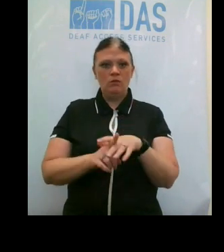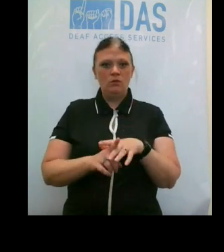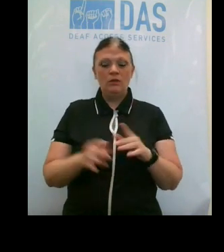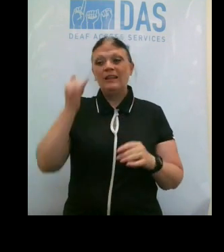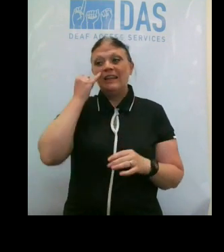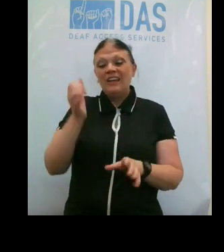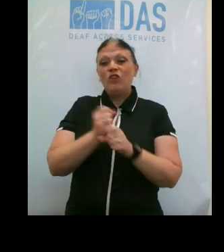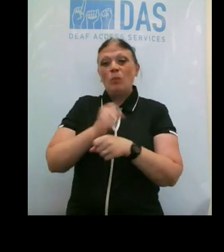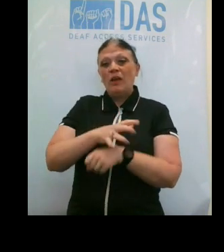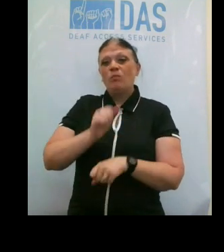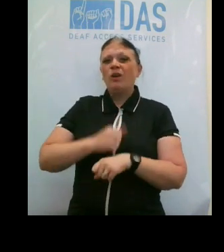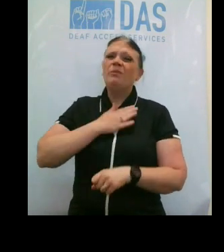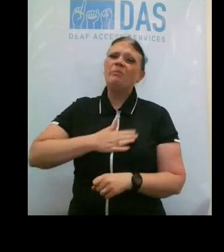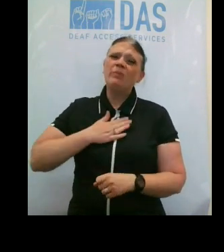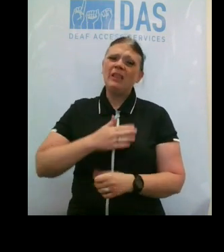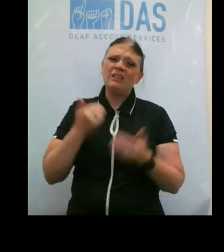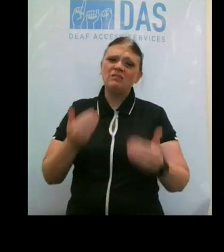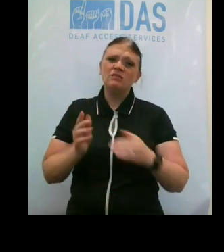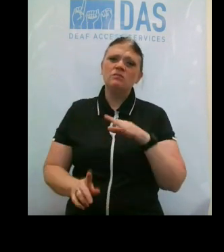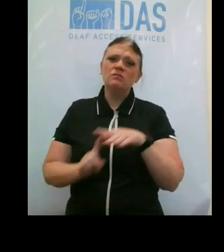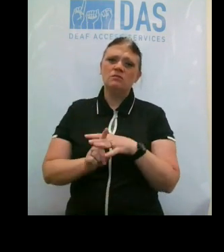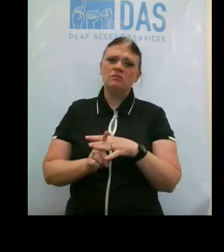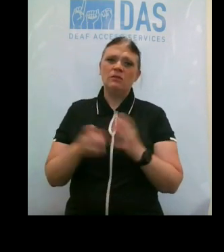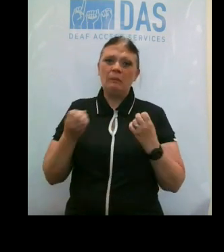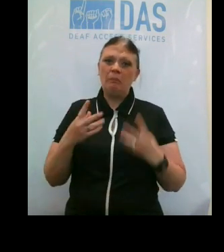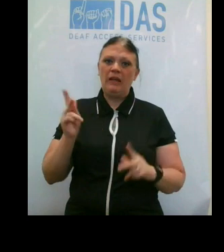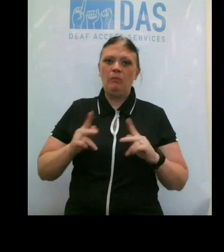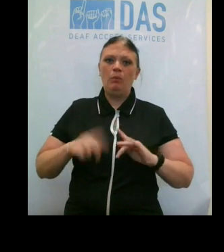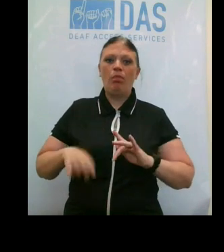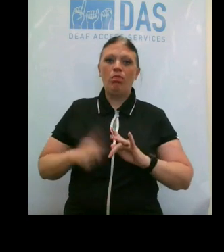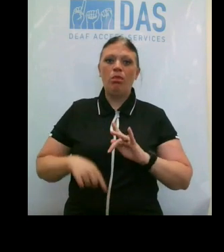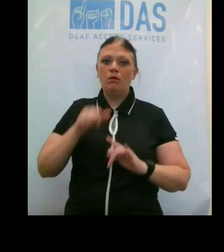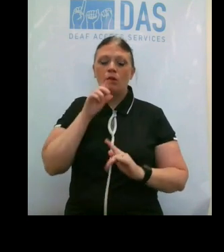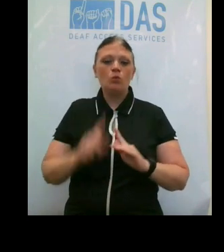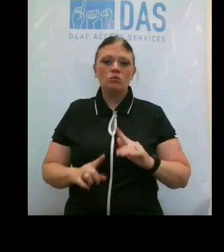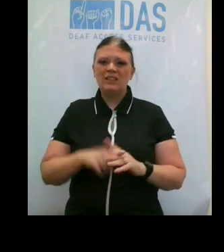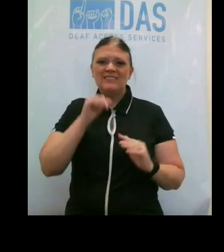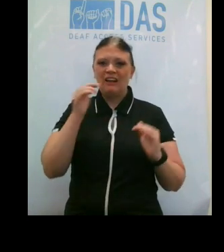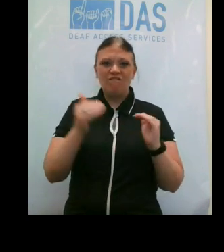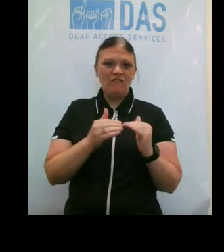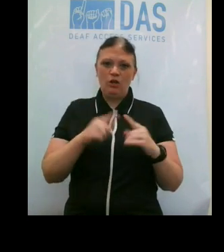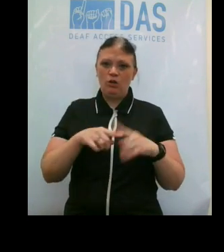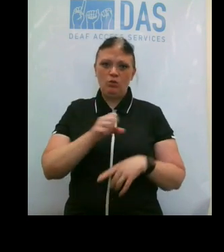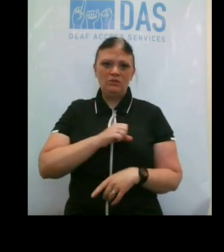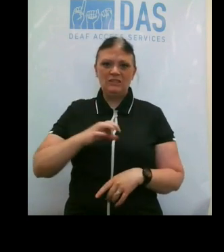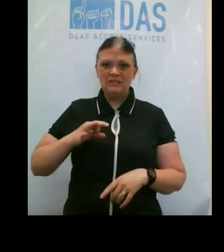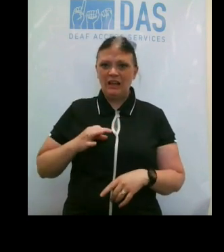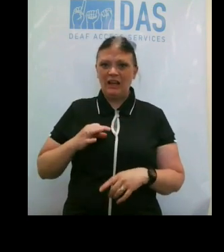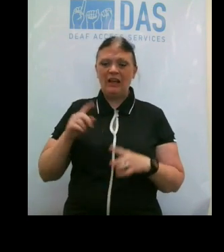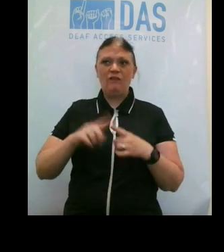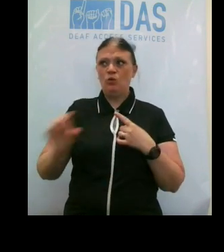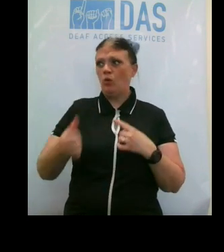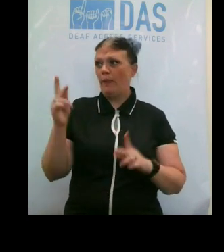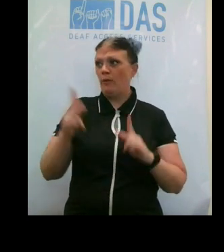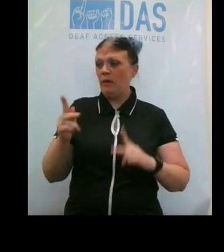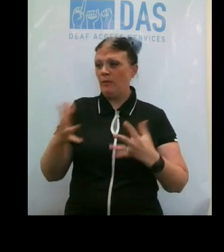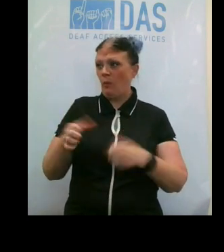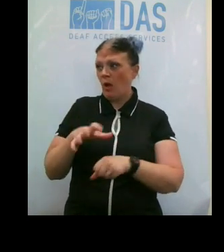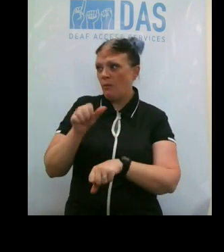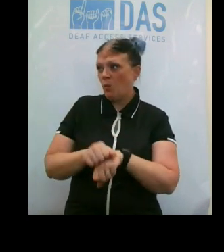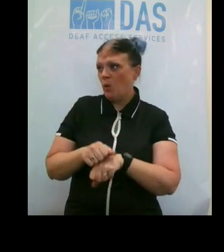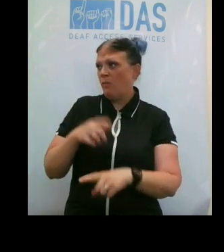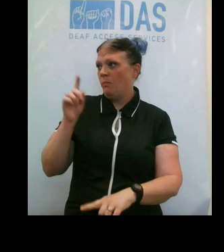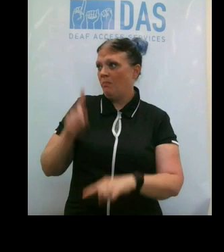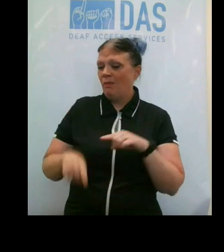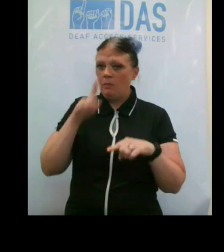up. We've had a lot of people who just don't show up, and that's not fair to our employees. It's not fair to others who want to get an appointment that day but can't because it's